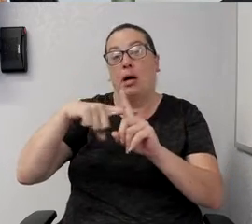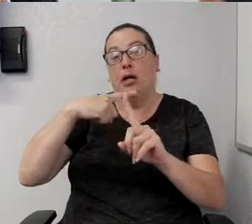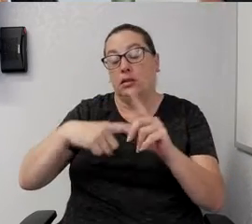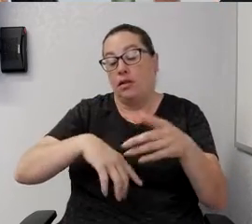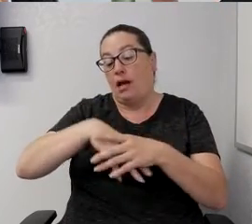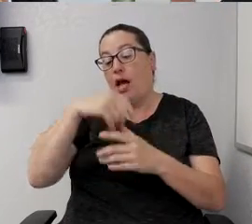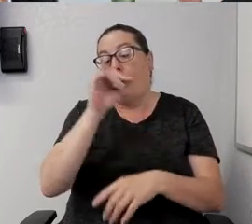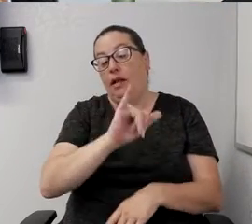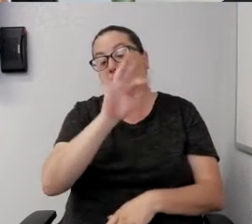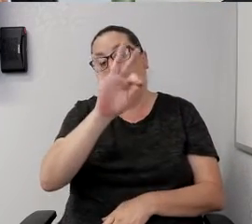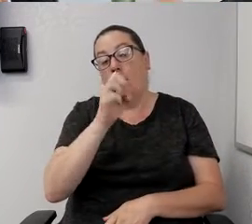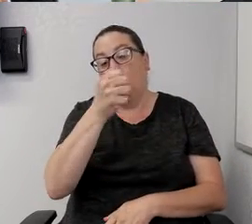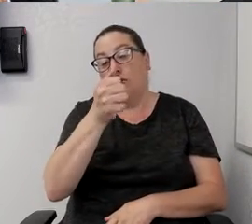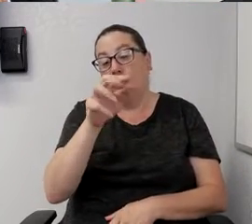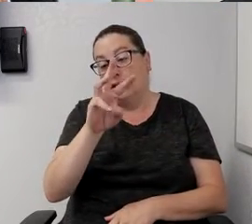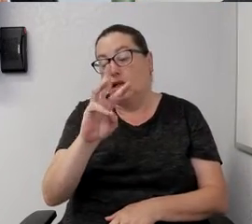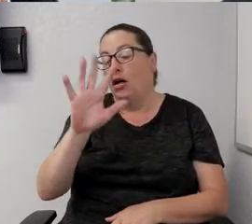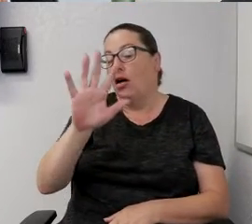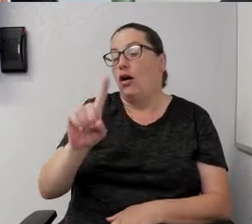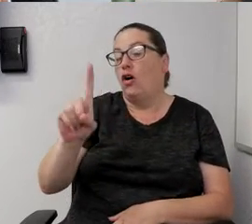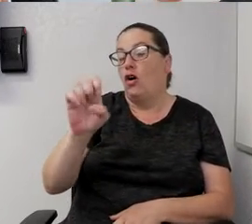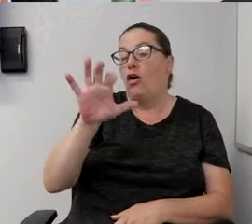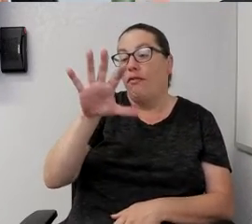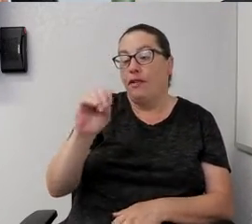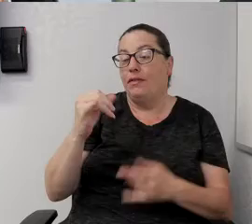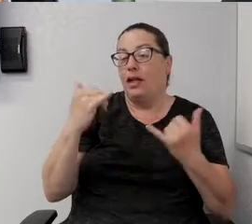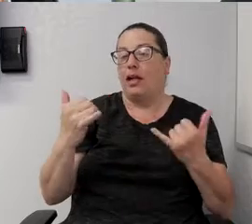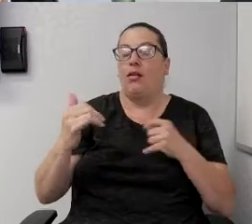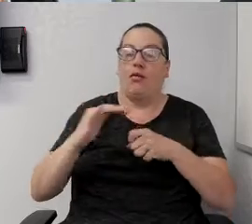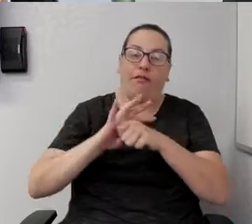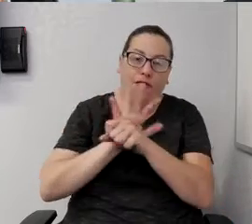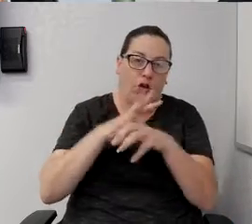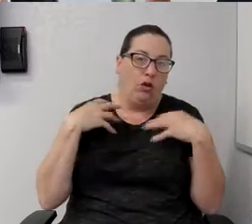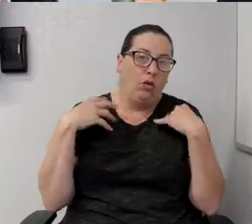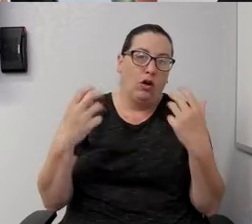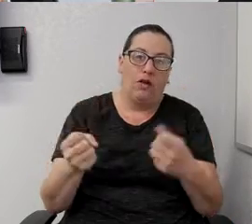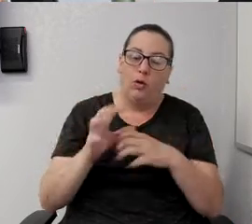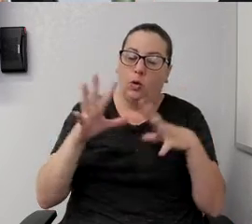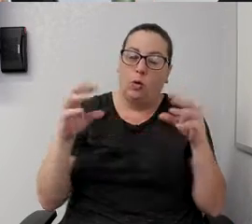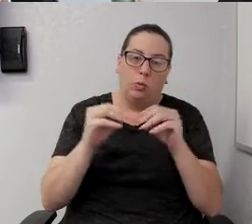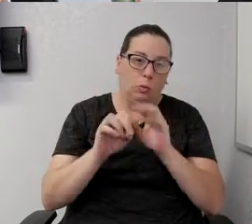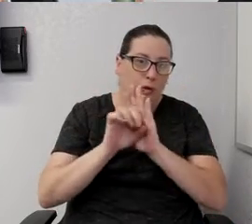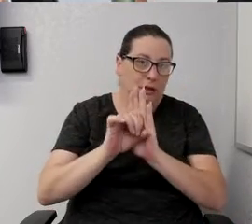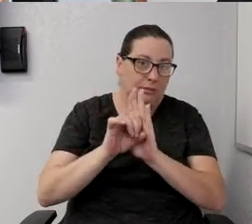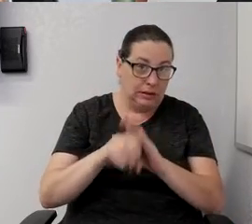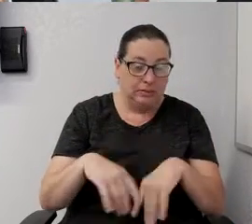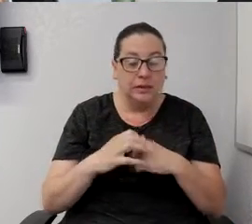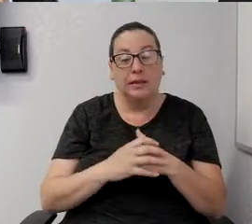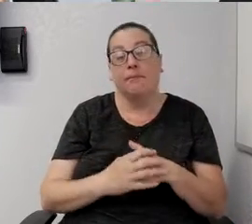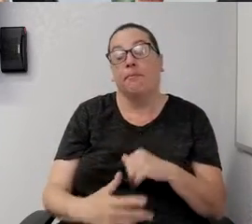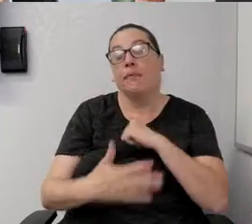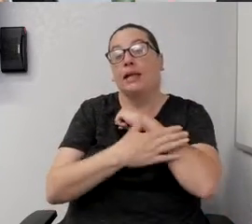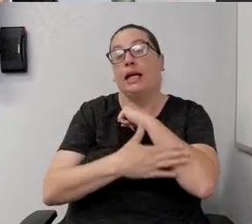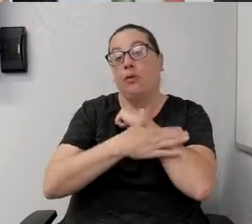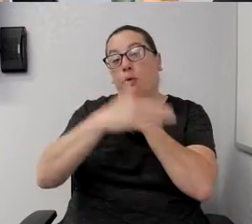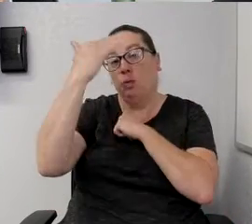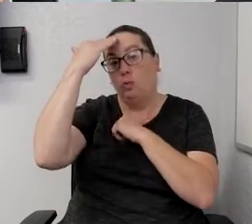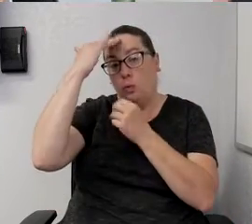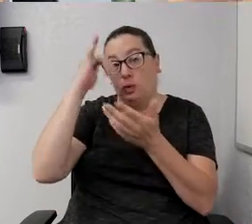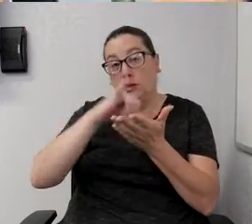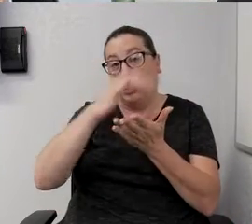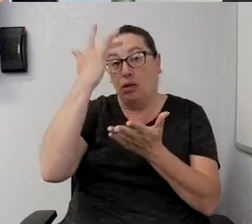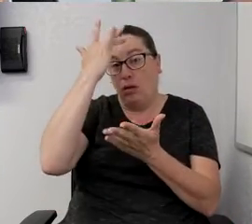916, 150 now have fully recovered, no longer with any symptoms, and the county knows that because they continue